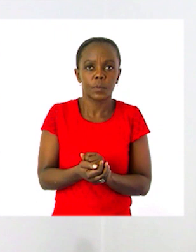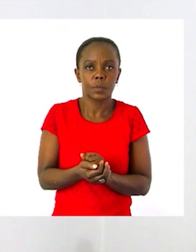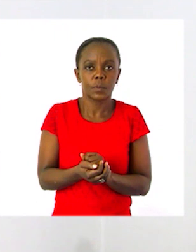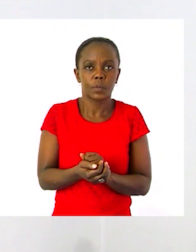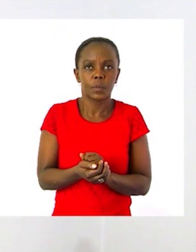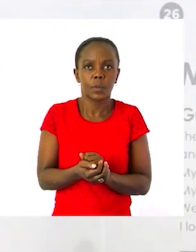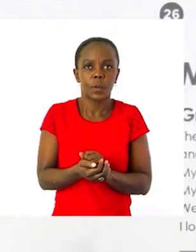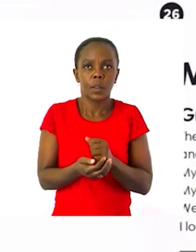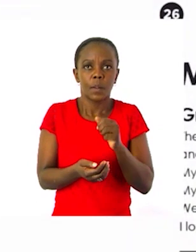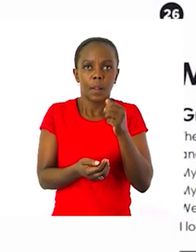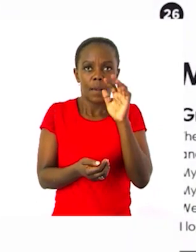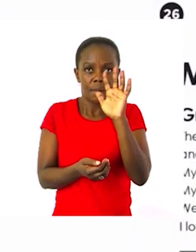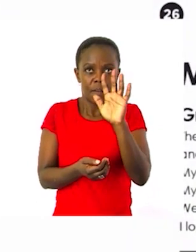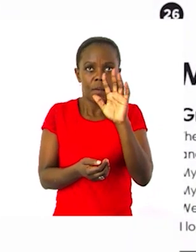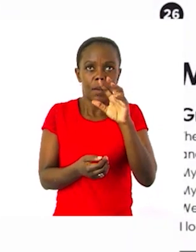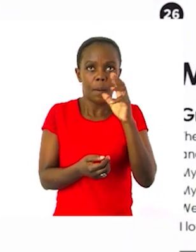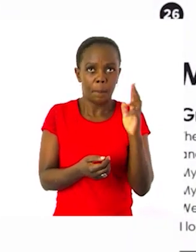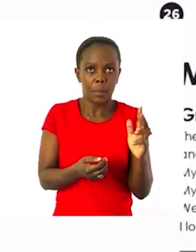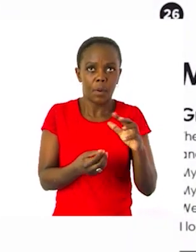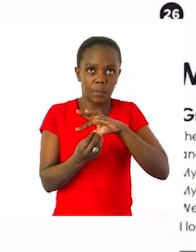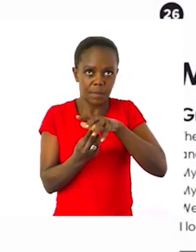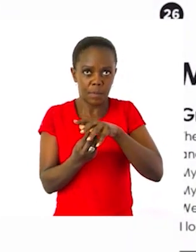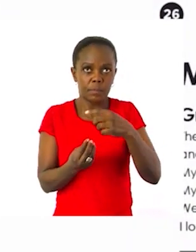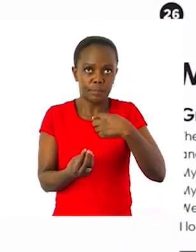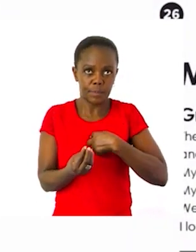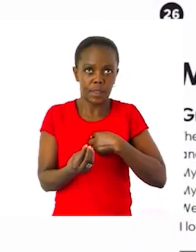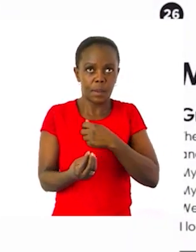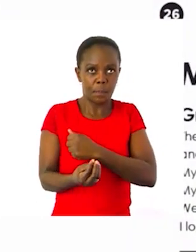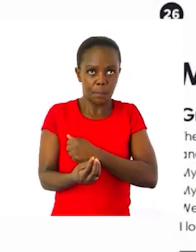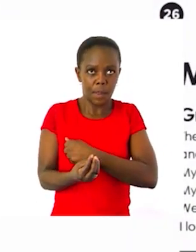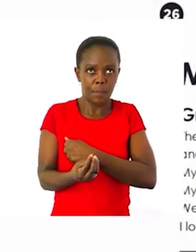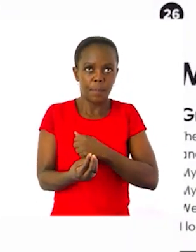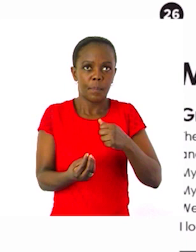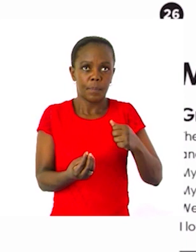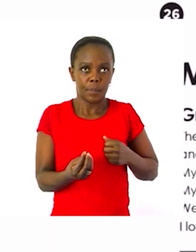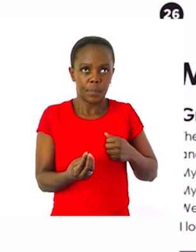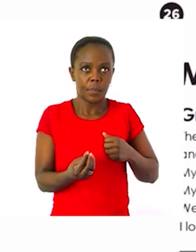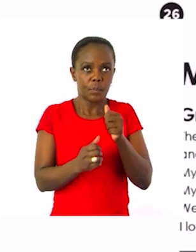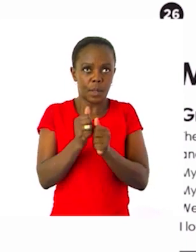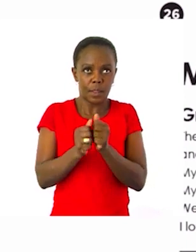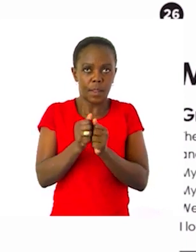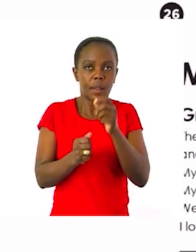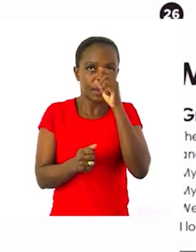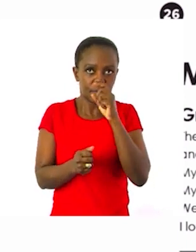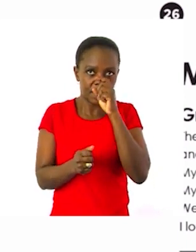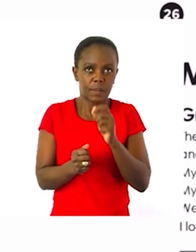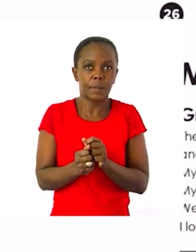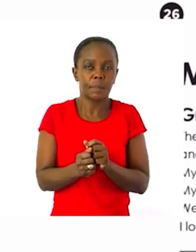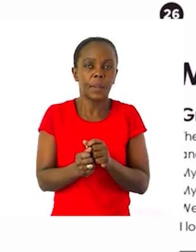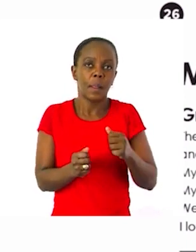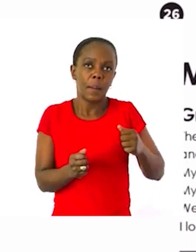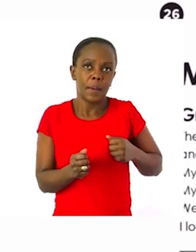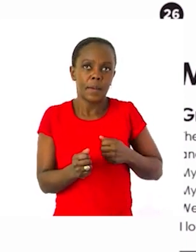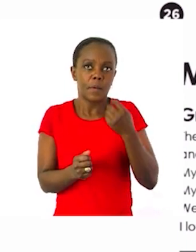There are 5 people in my family. Me, my mom, my dad, my brother, and my sister. My